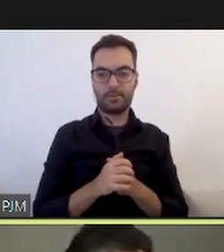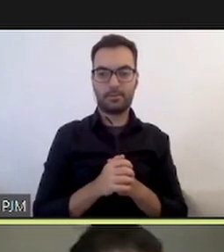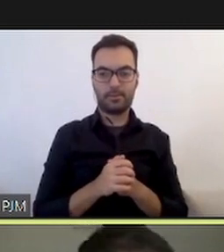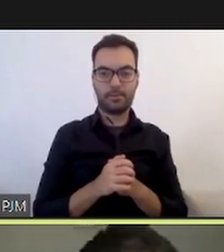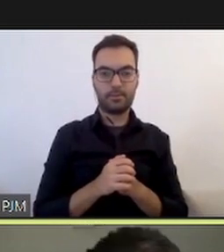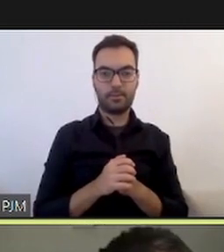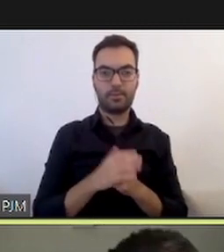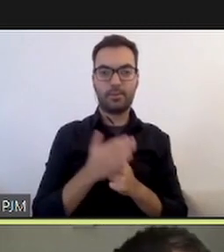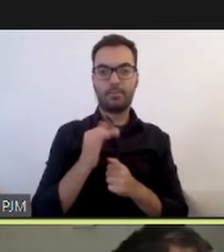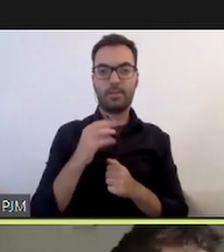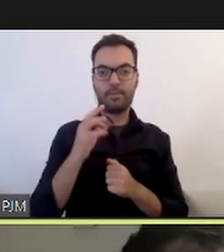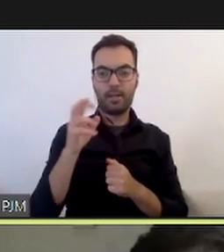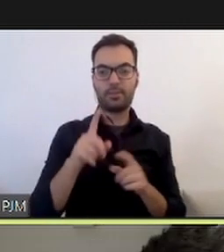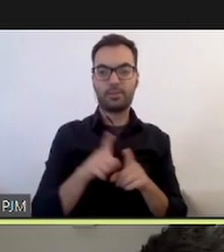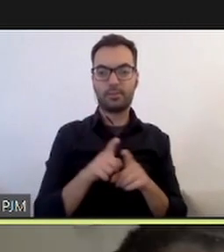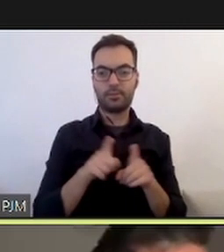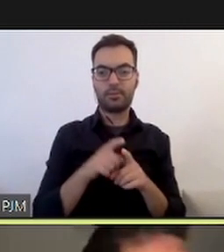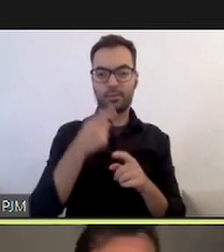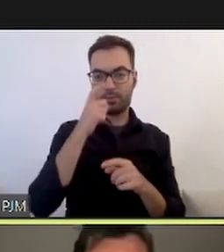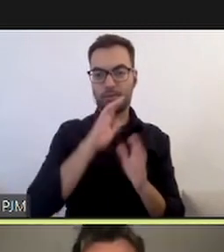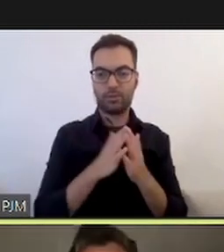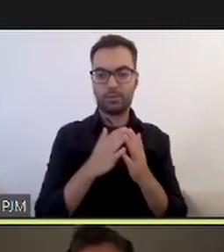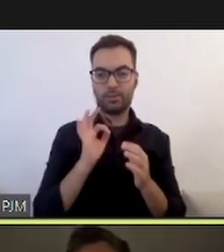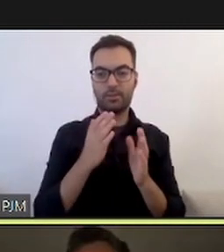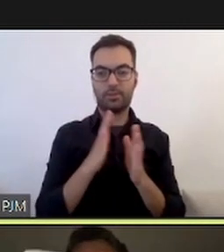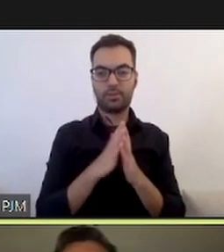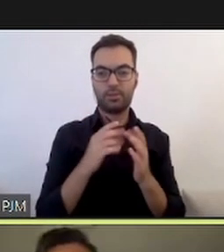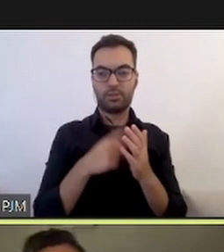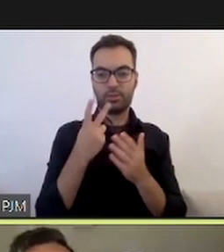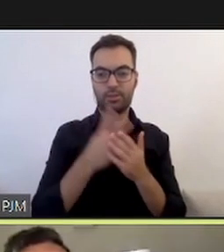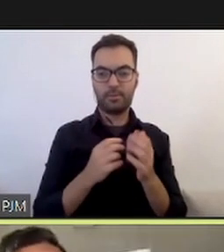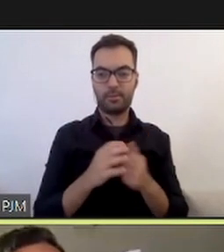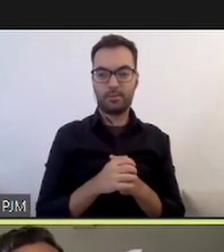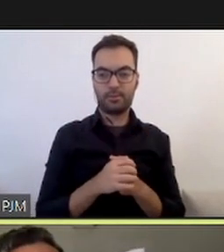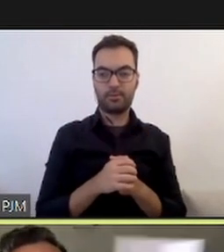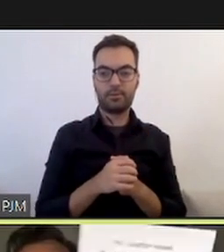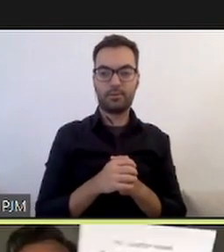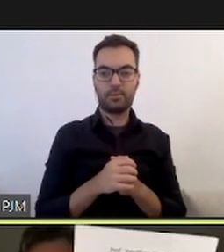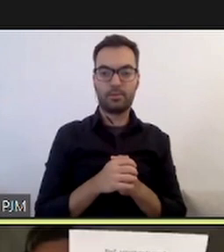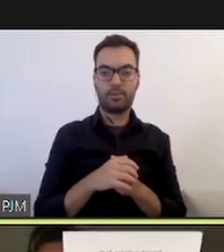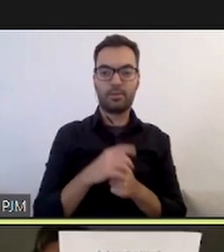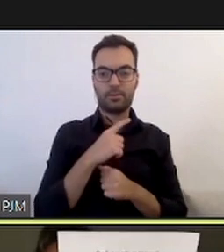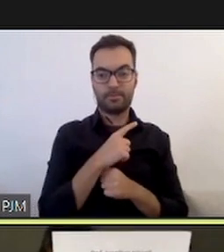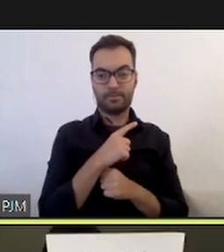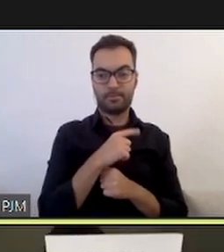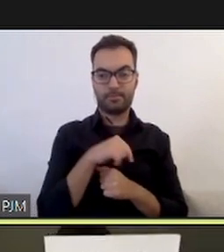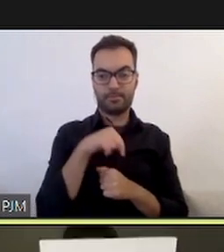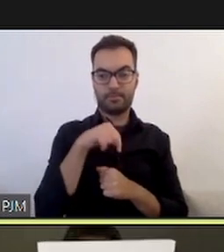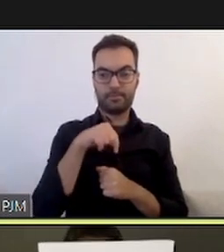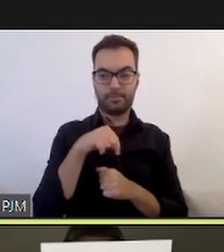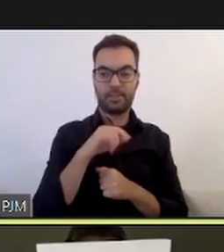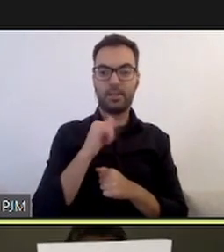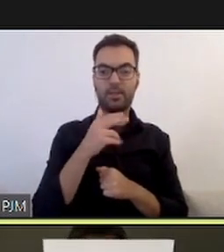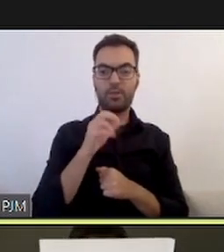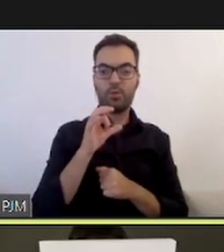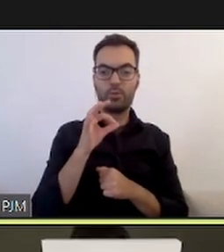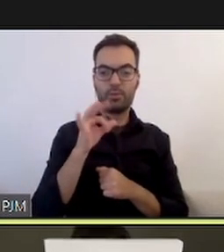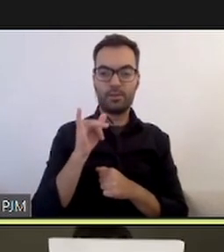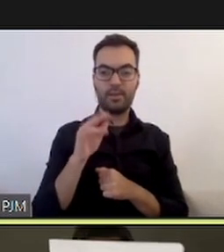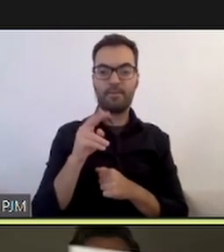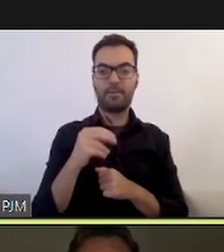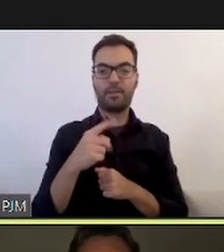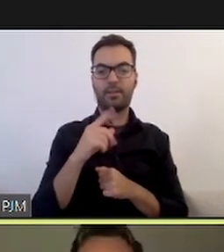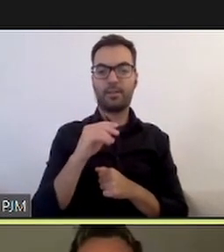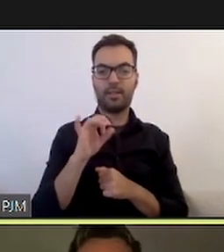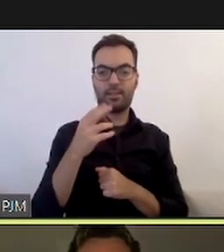also there is a quite good book which I'm currently reading, Inclusive Design for Organization. Is a quite good.